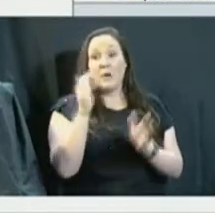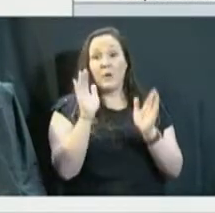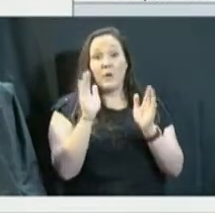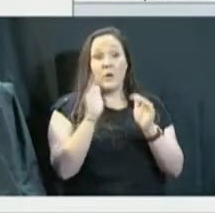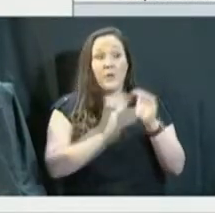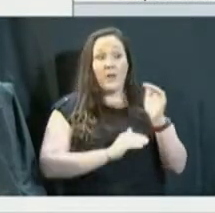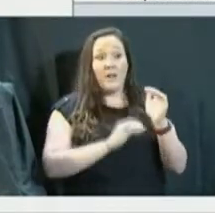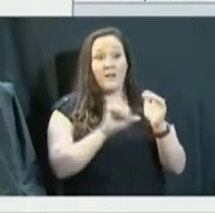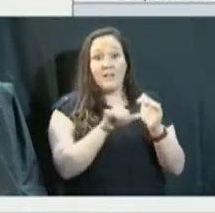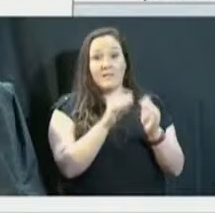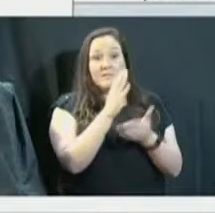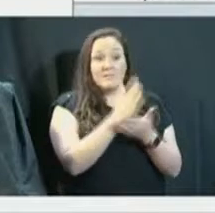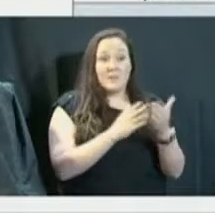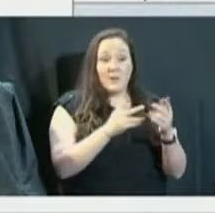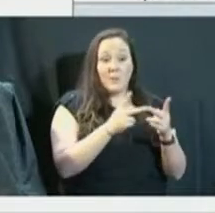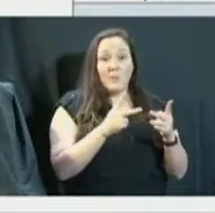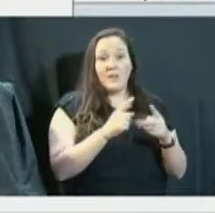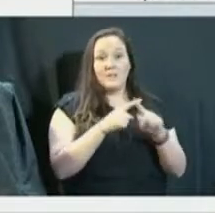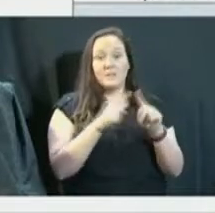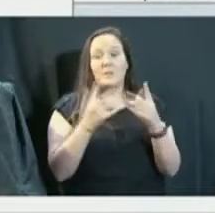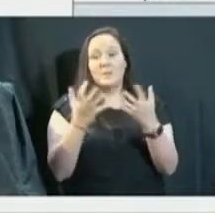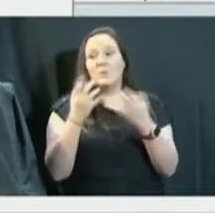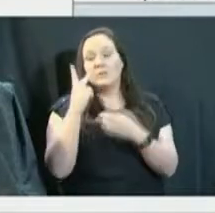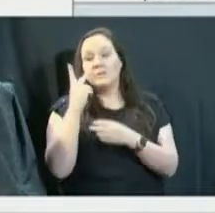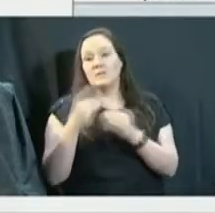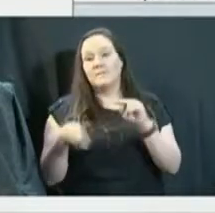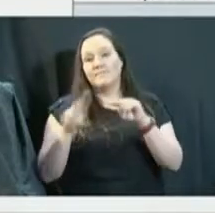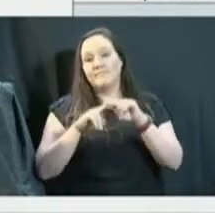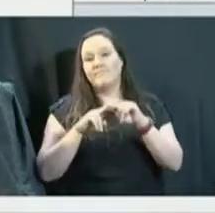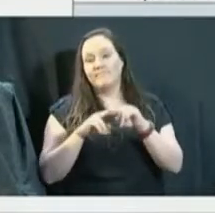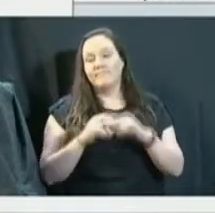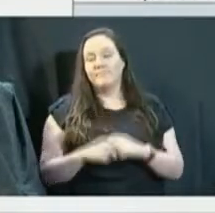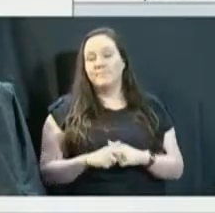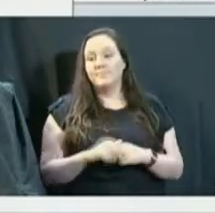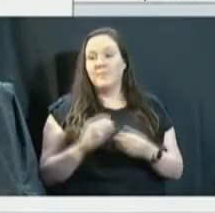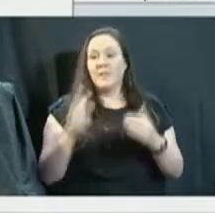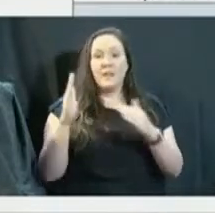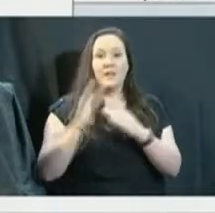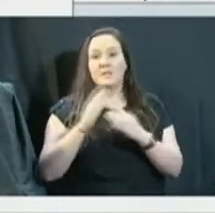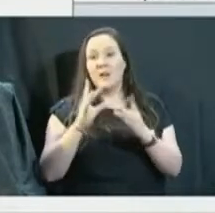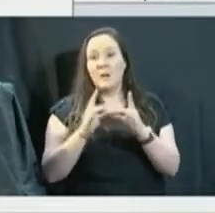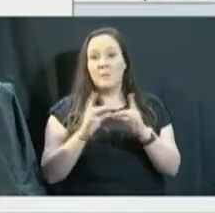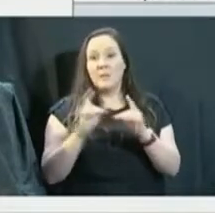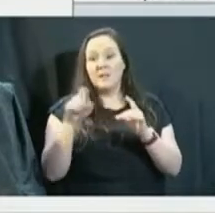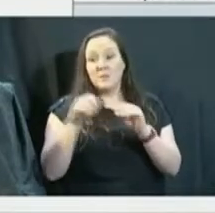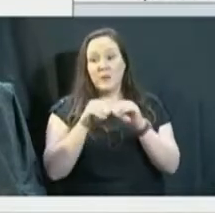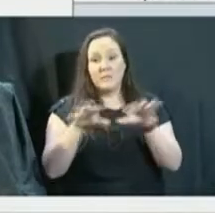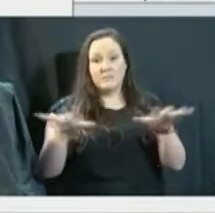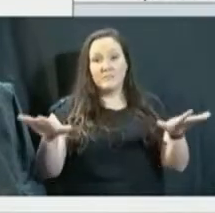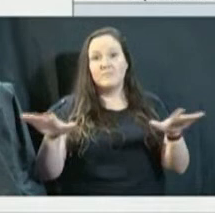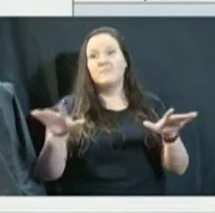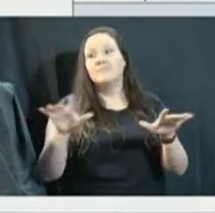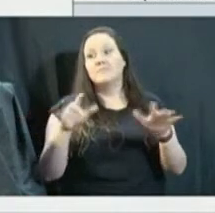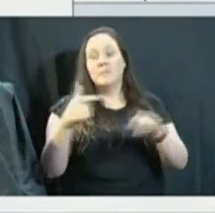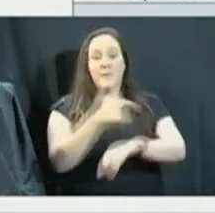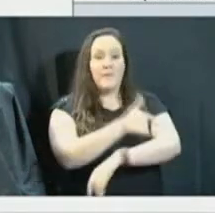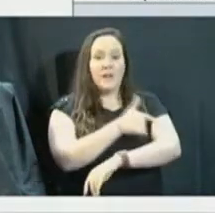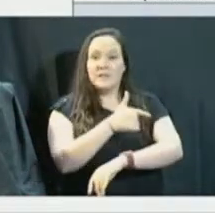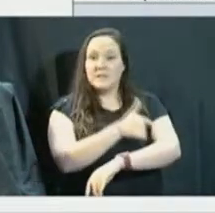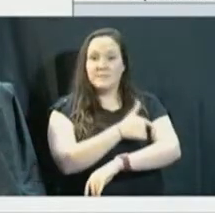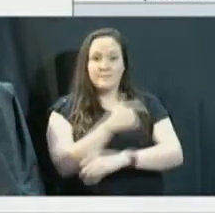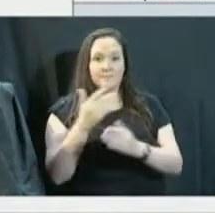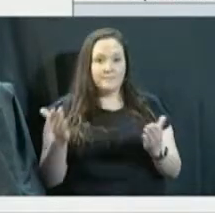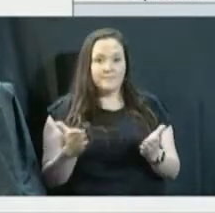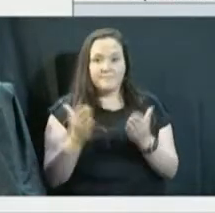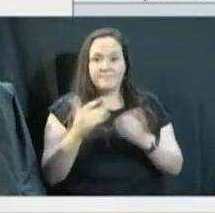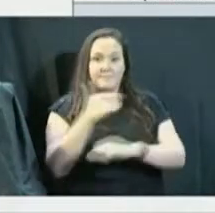we'd like to see that number much higher. The number one message I think we need to get out to our community continues to be get vaccinated.